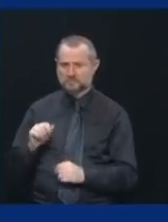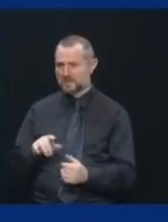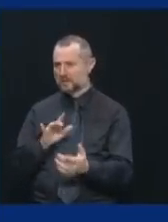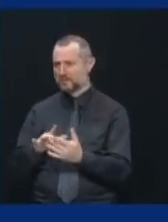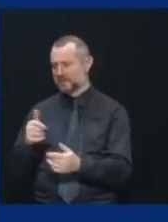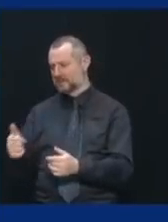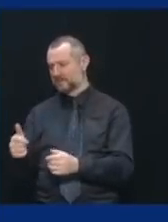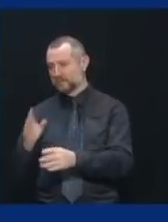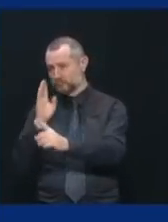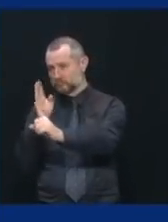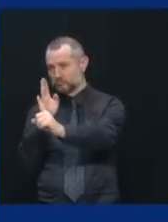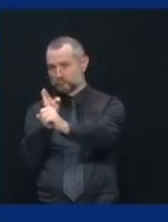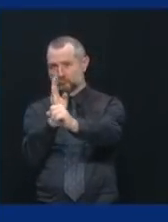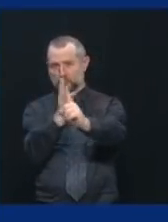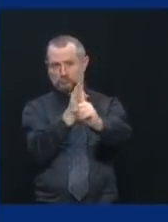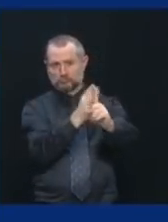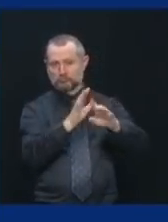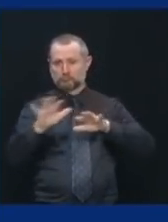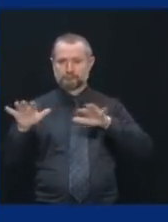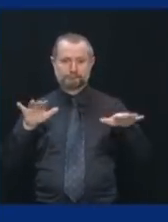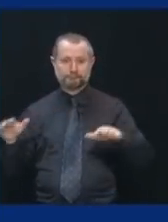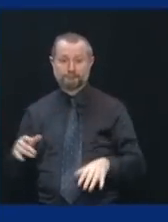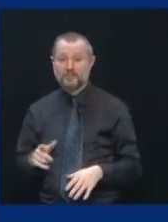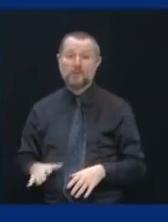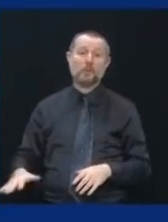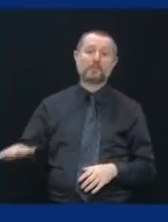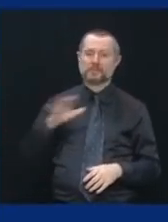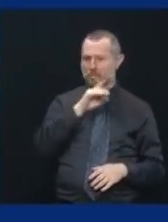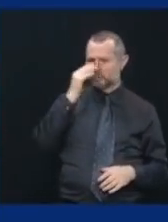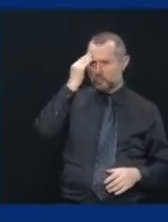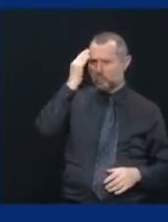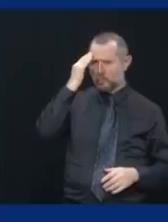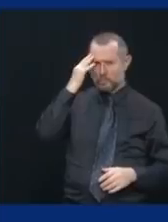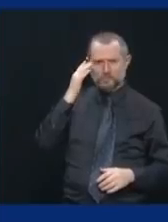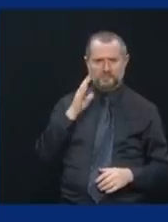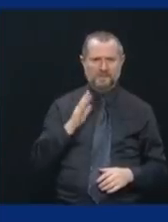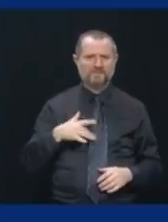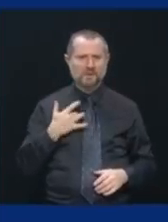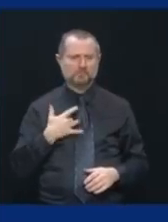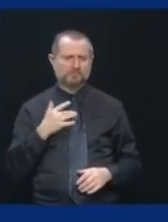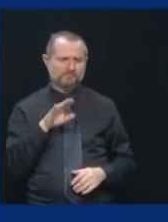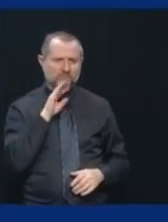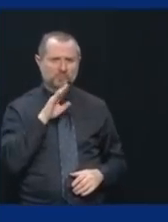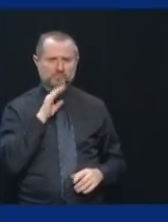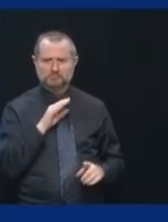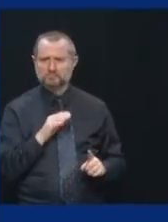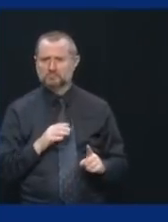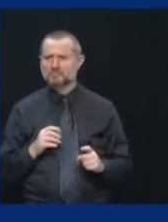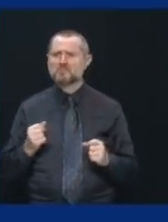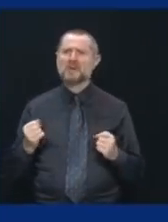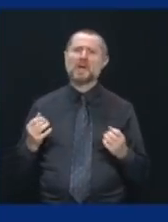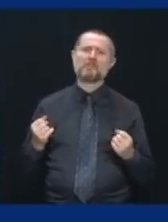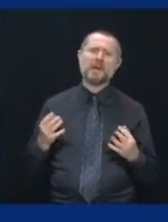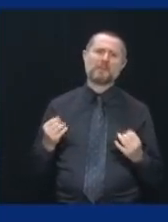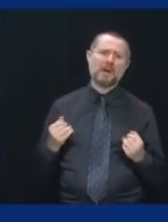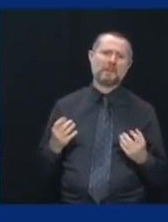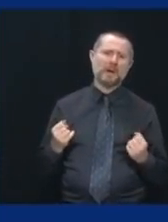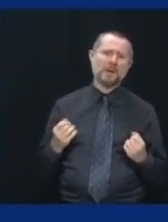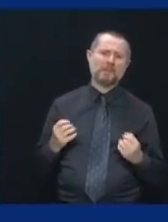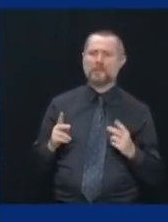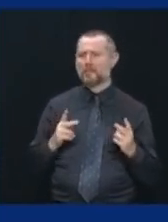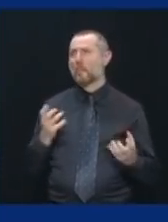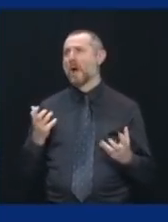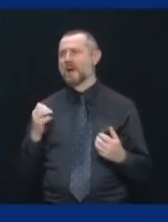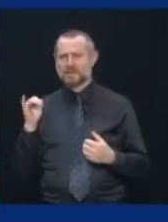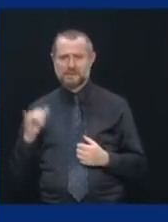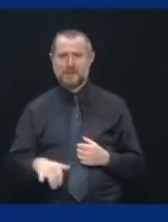well. But everybody should go into this with their eyes wide open. It's going to be frustrating. It is going to be a crush. There are going to be problems. It is not going to be perfect,